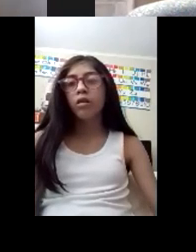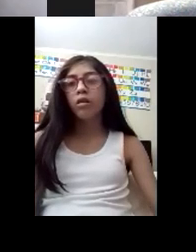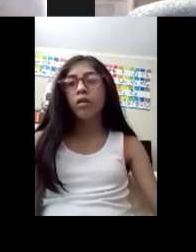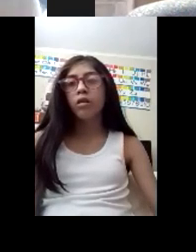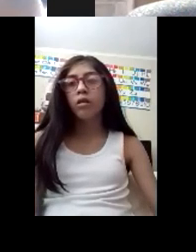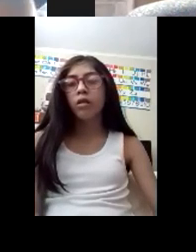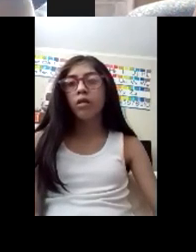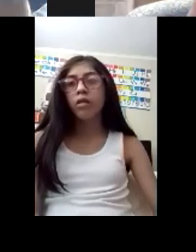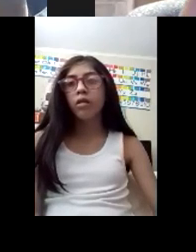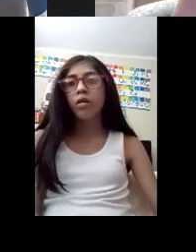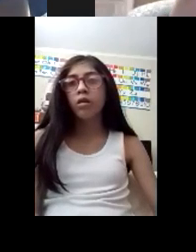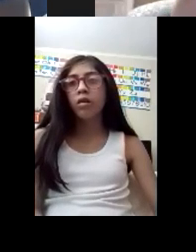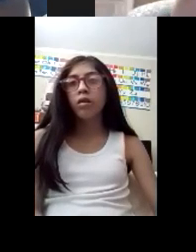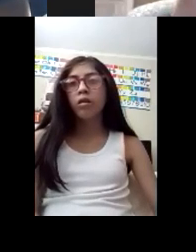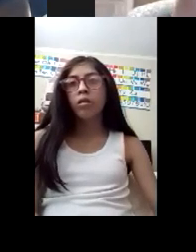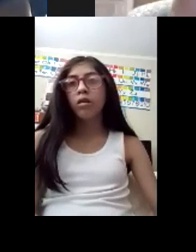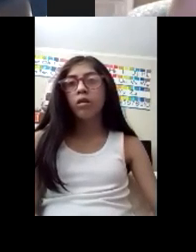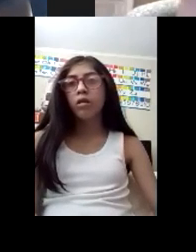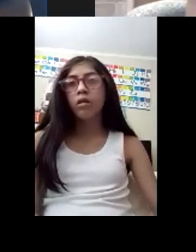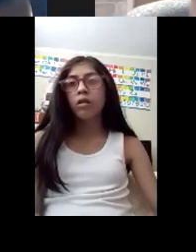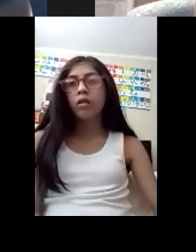Let turn us in.